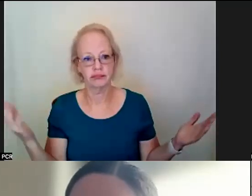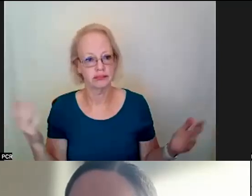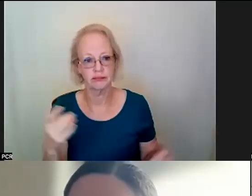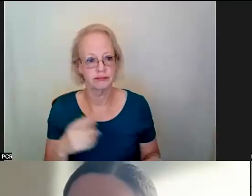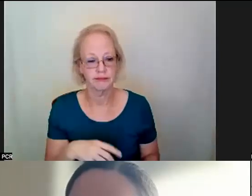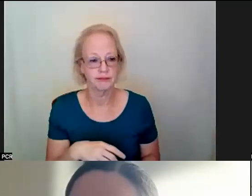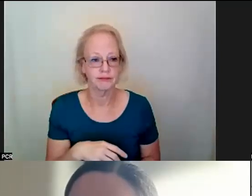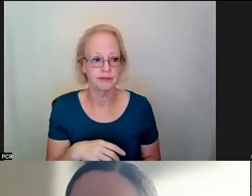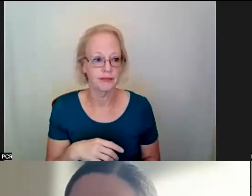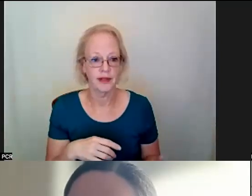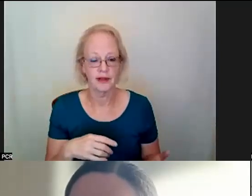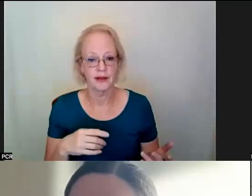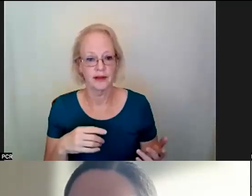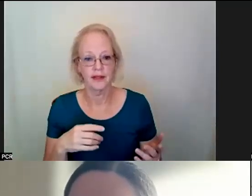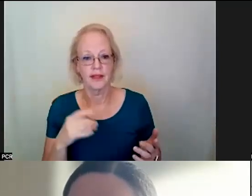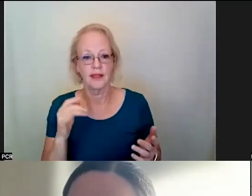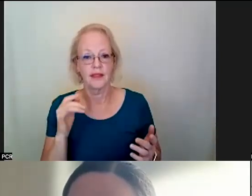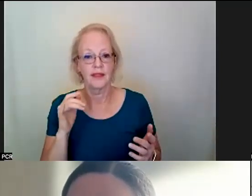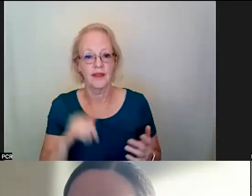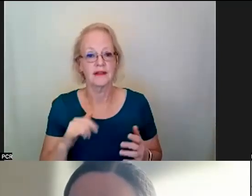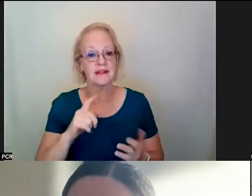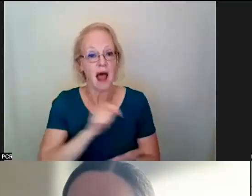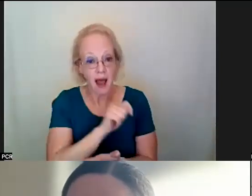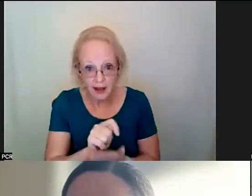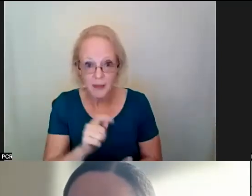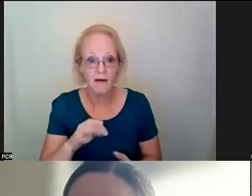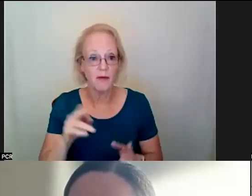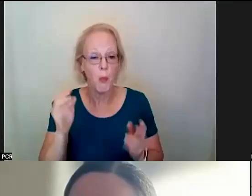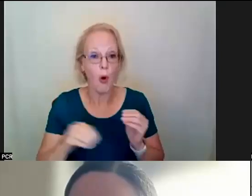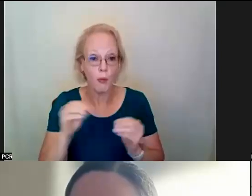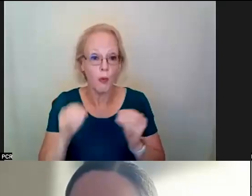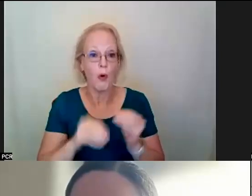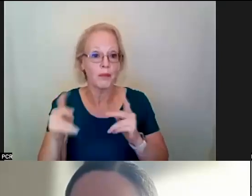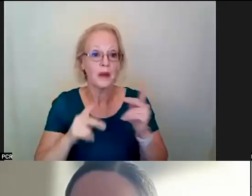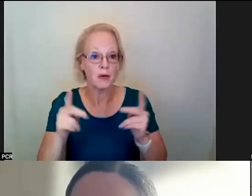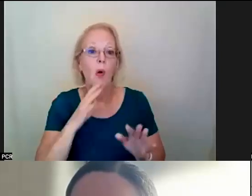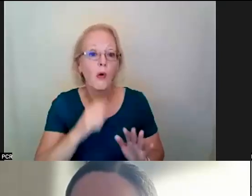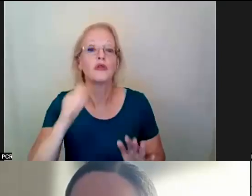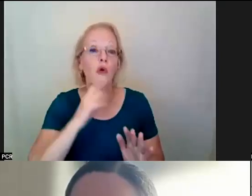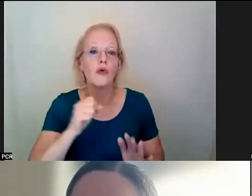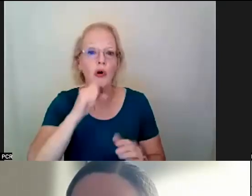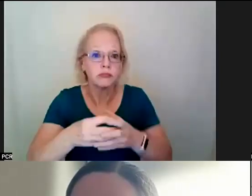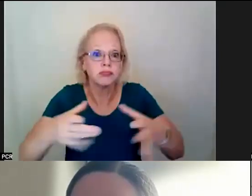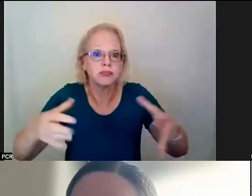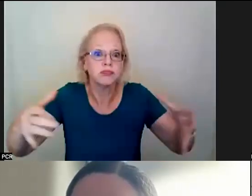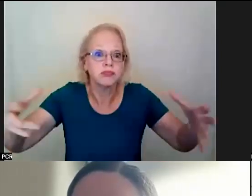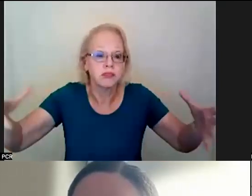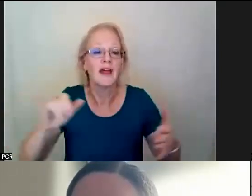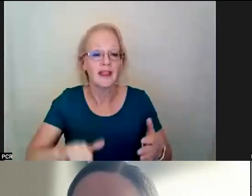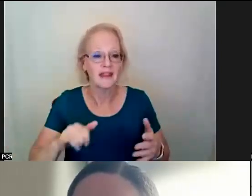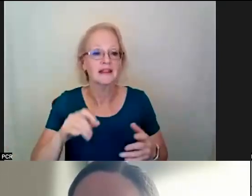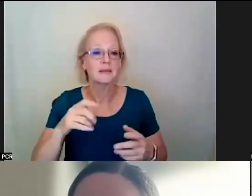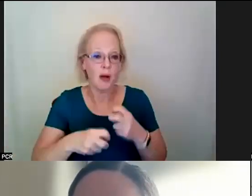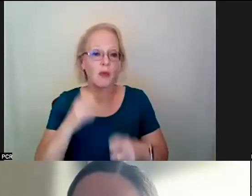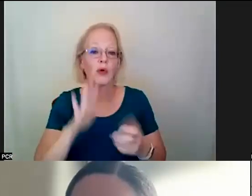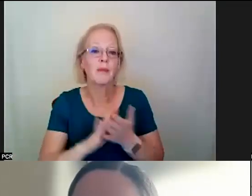generation and beyond is going to hit us, and it's being exacerbated. Issues are really going